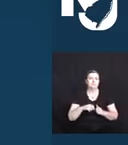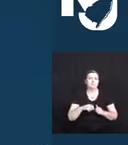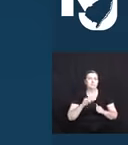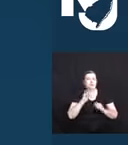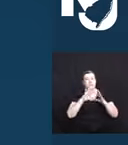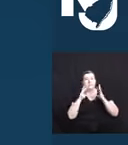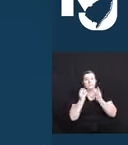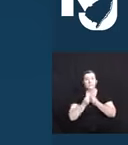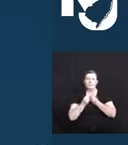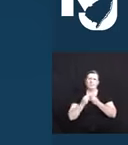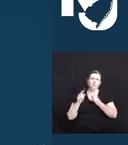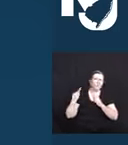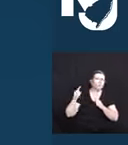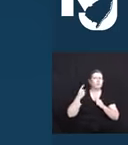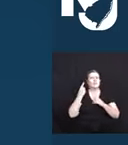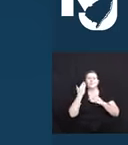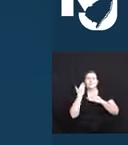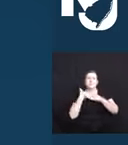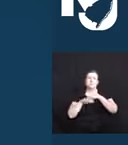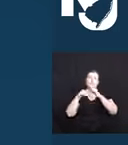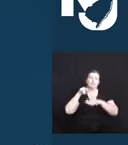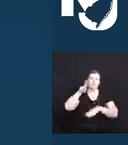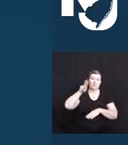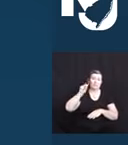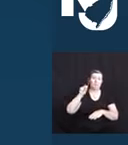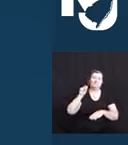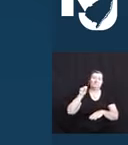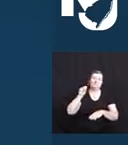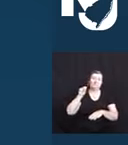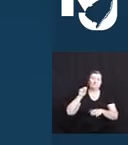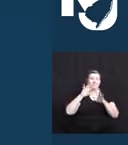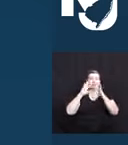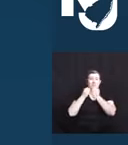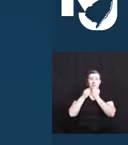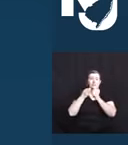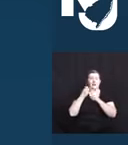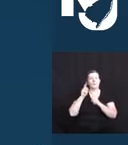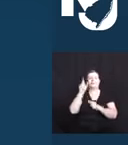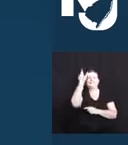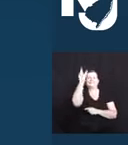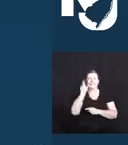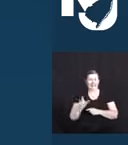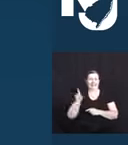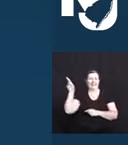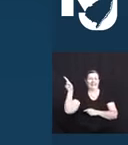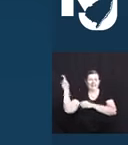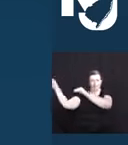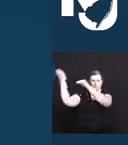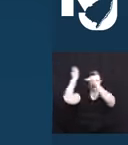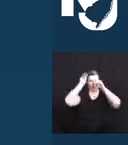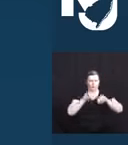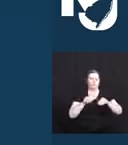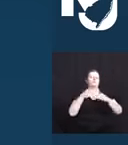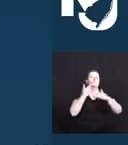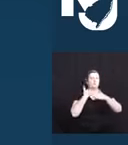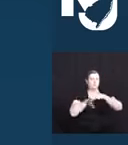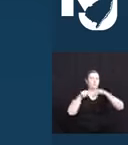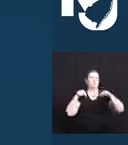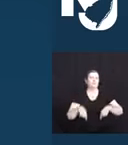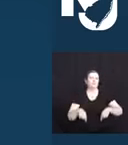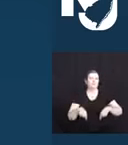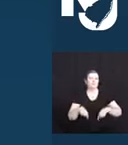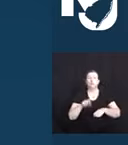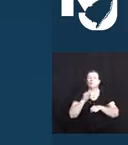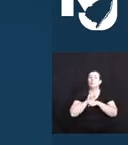and siblings came here from Italy. As an adult, she would work for the township of Irvington and met and fell in love